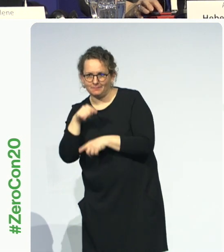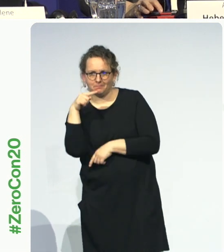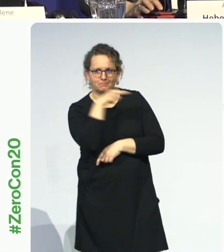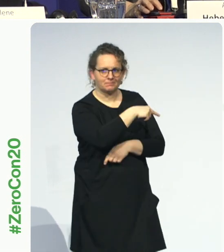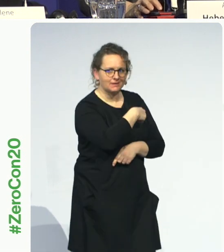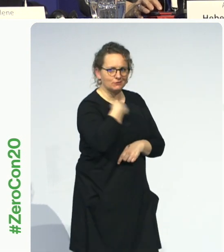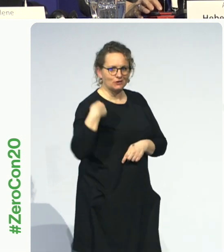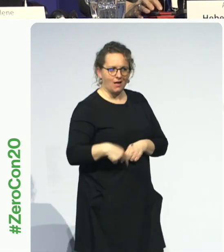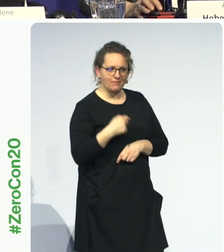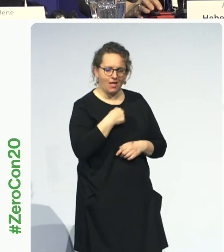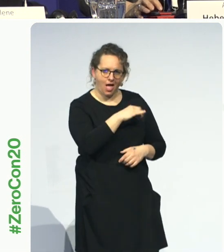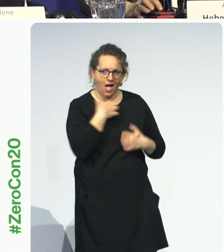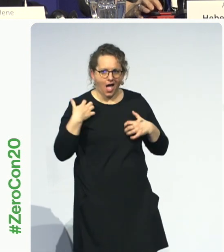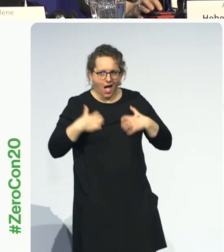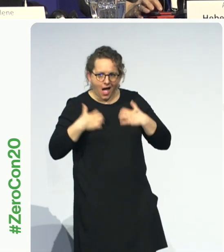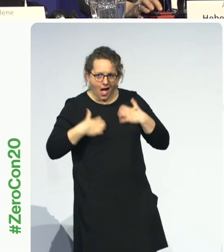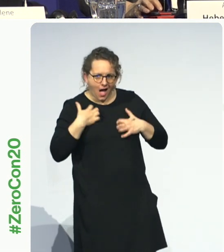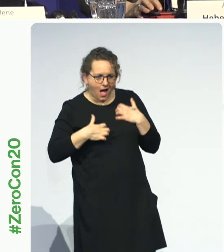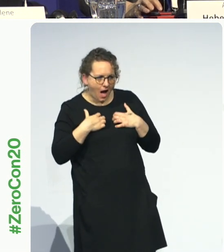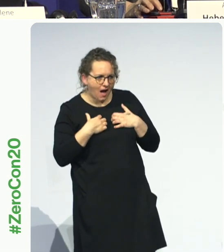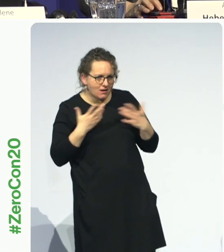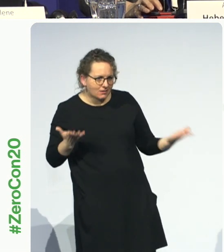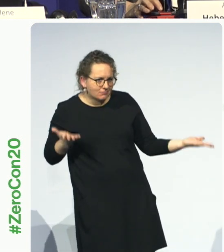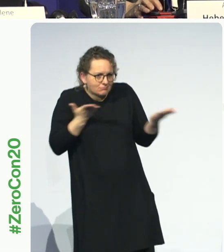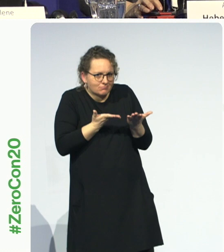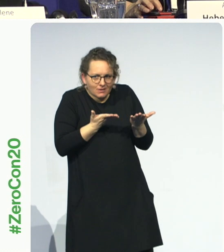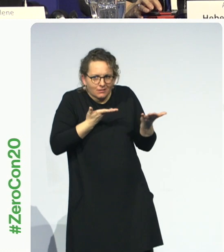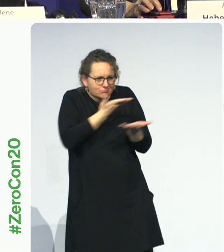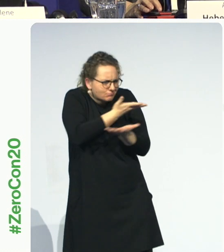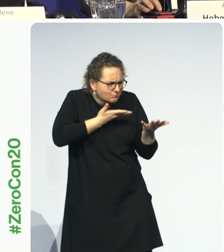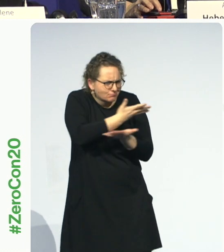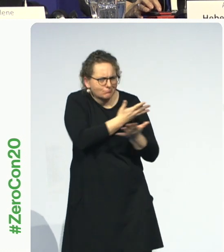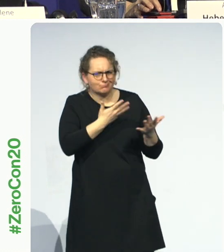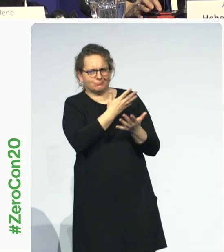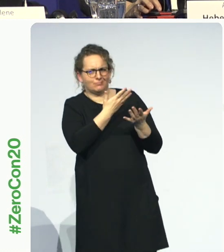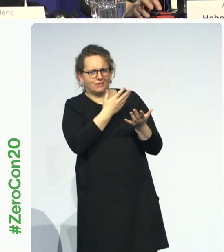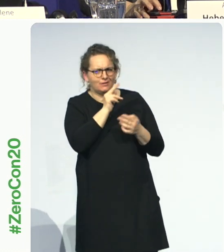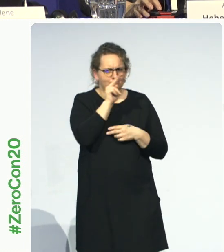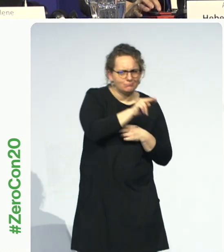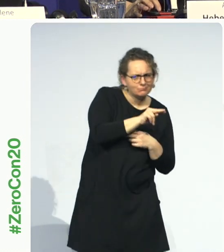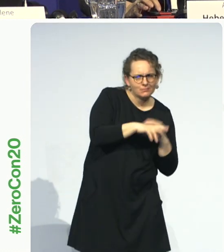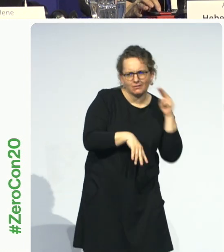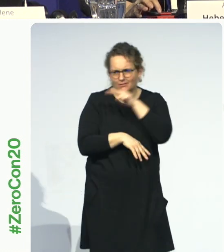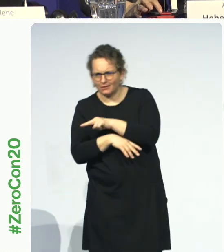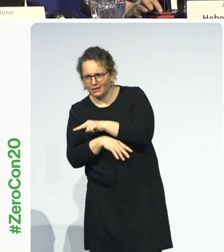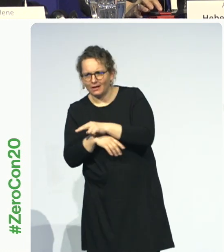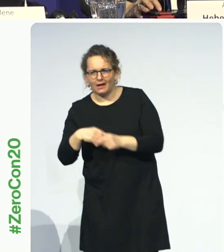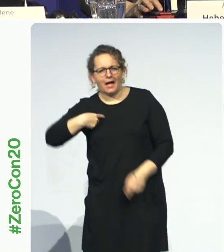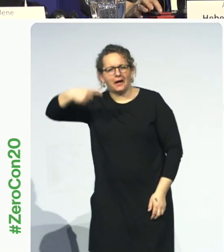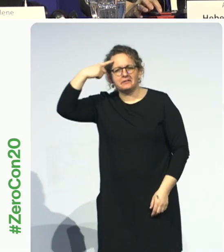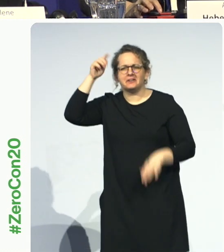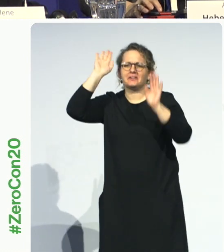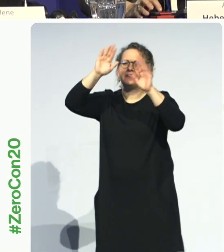exchange. Deaf individuals have little opportunity for people-to-people exchange, particularly through